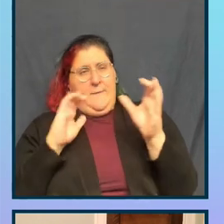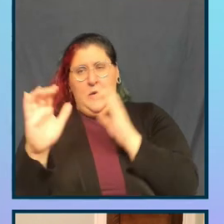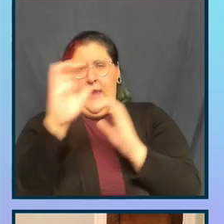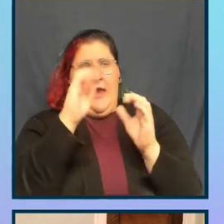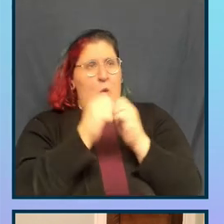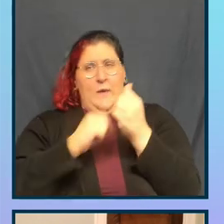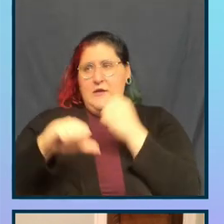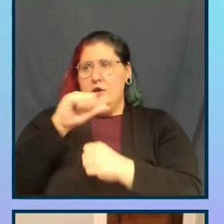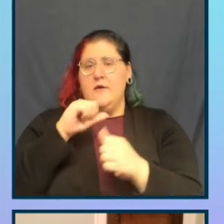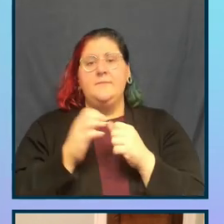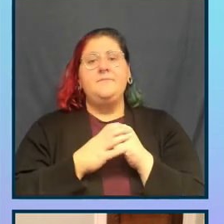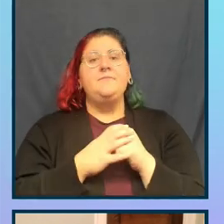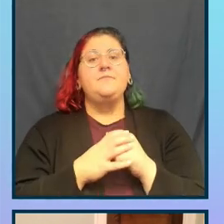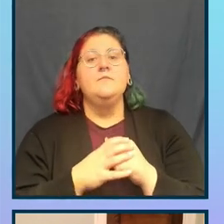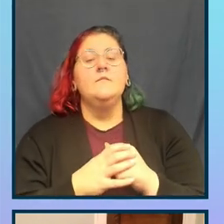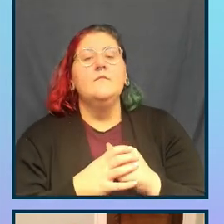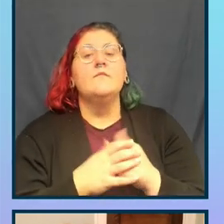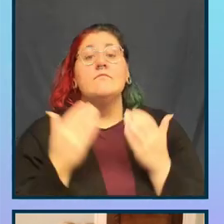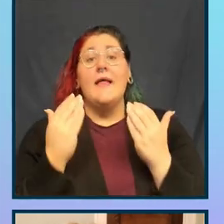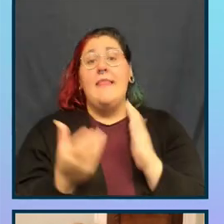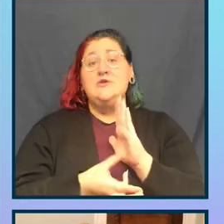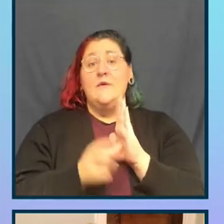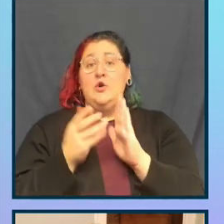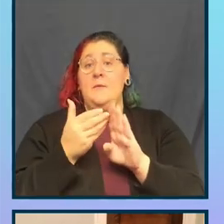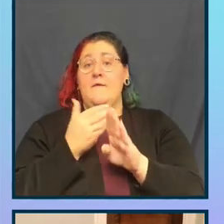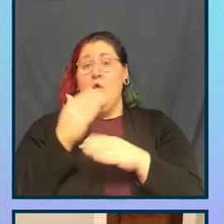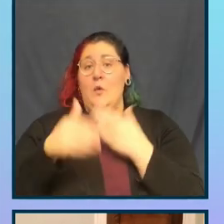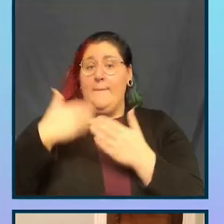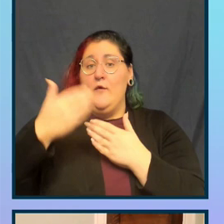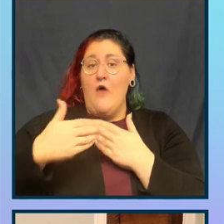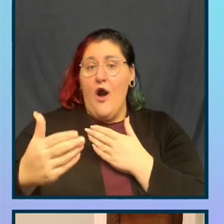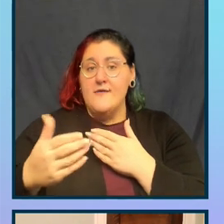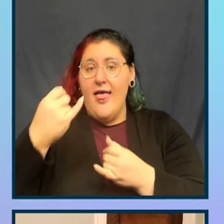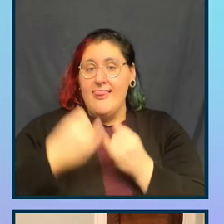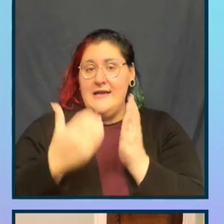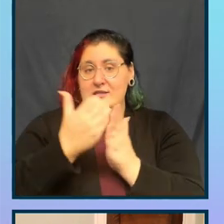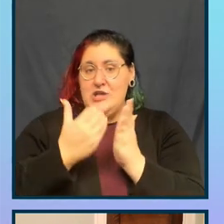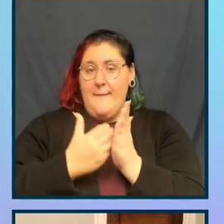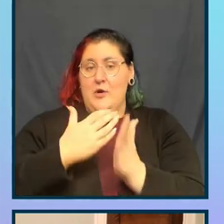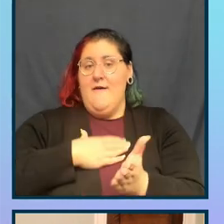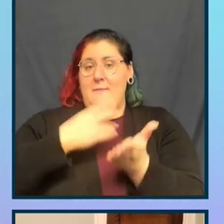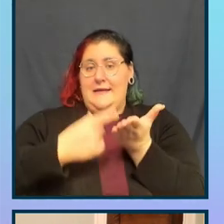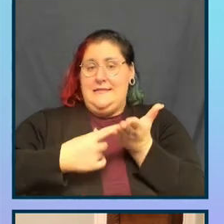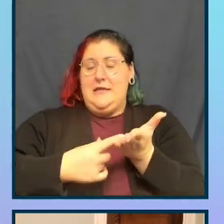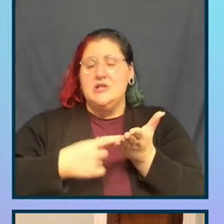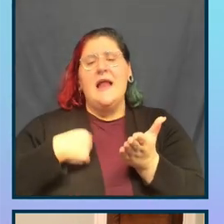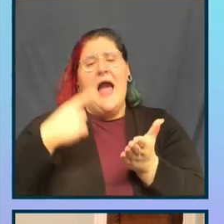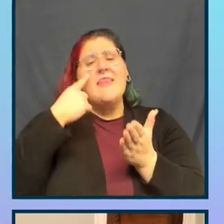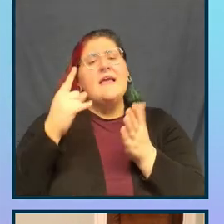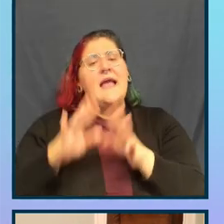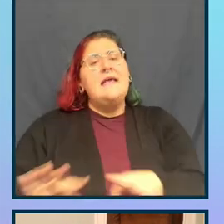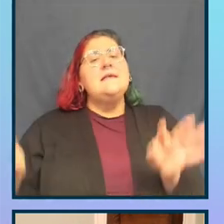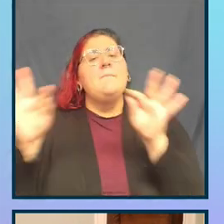So let's review before we move on to the last chapter of my discussion. I do think it's important to review what